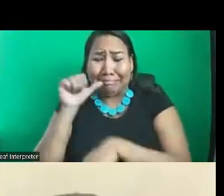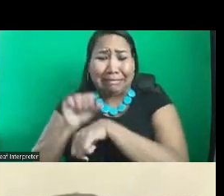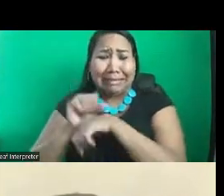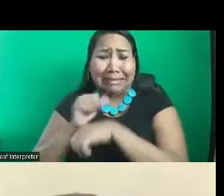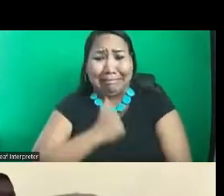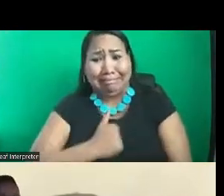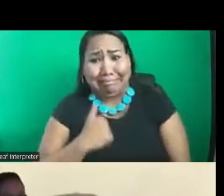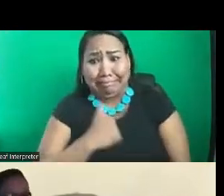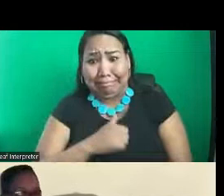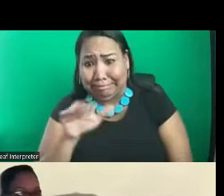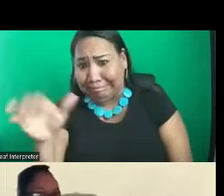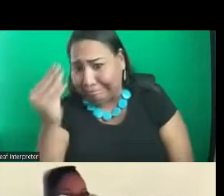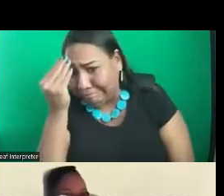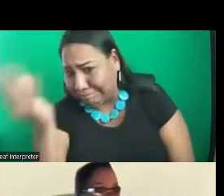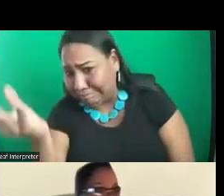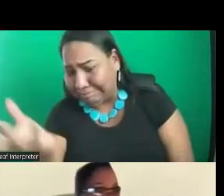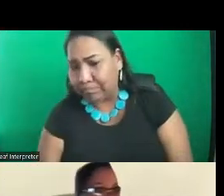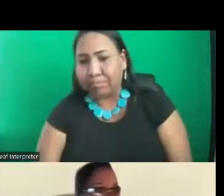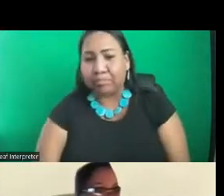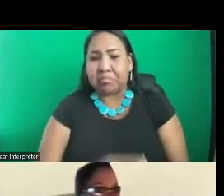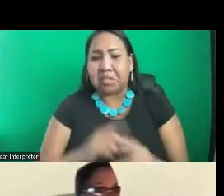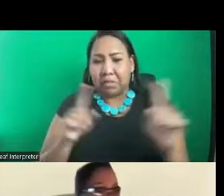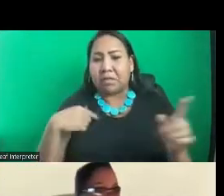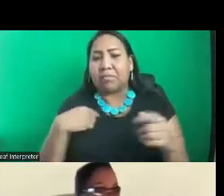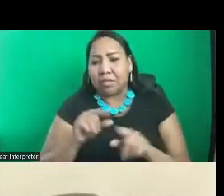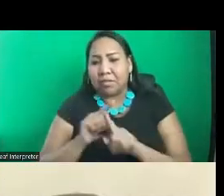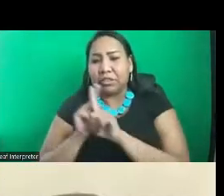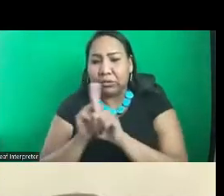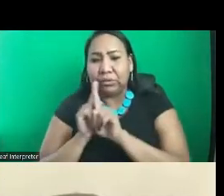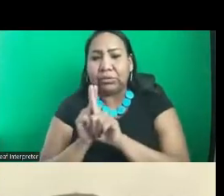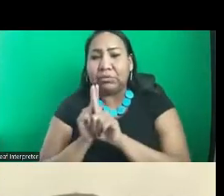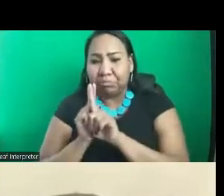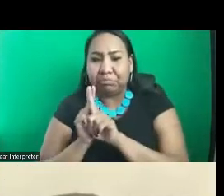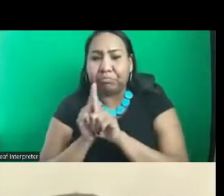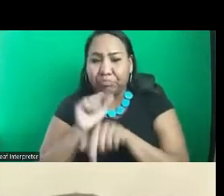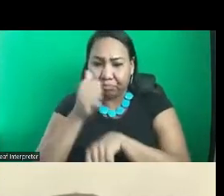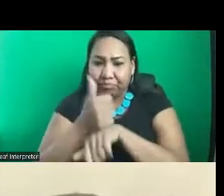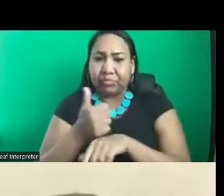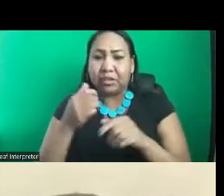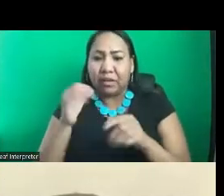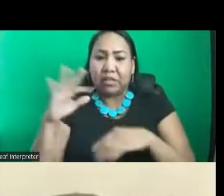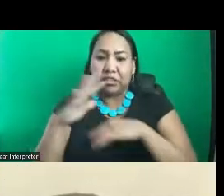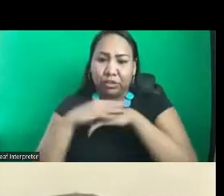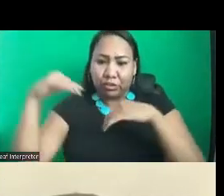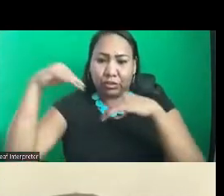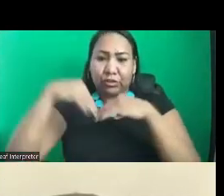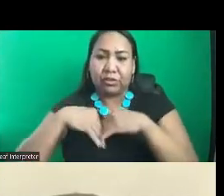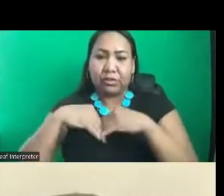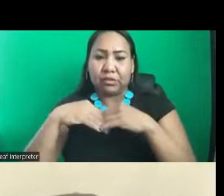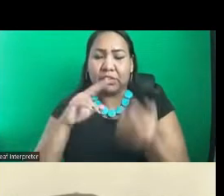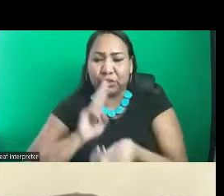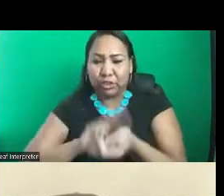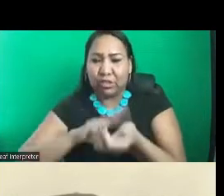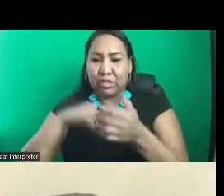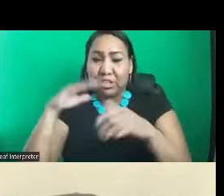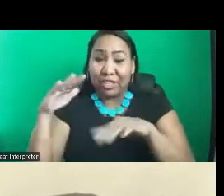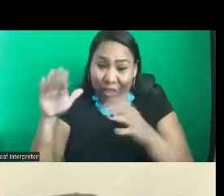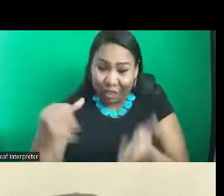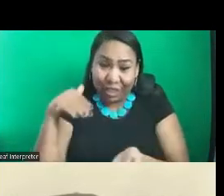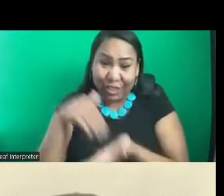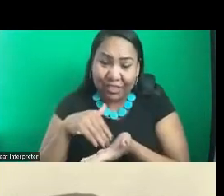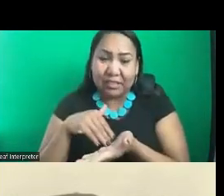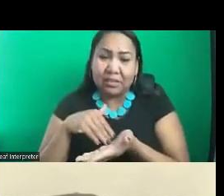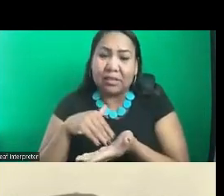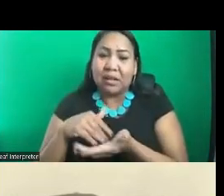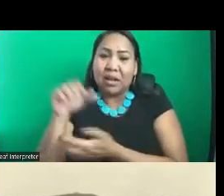am the mentor and founder of the Native American Nursing Education Center at South Dakota State